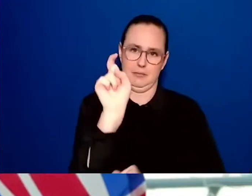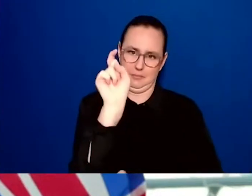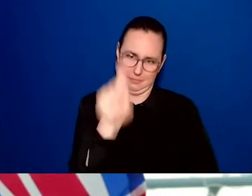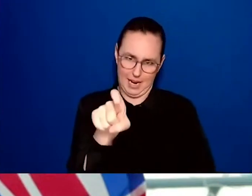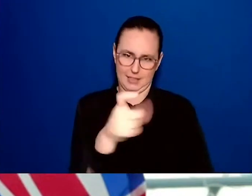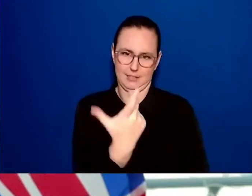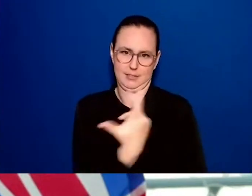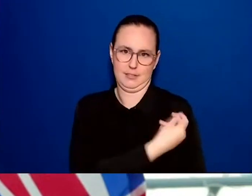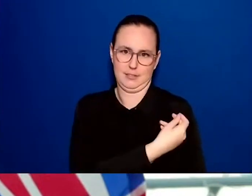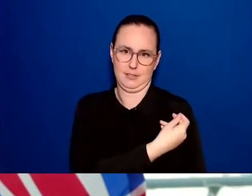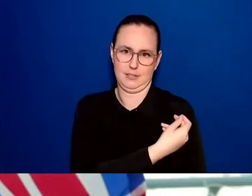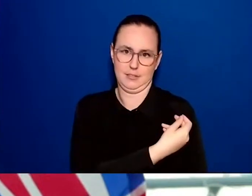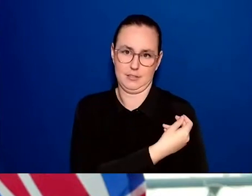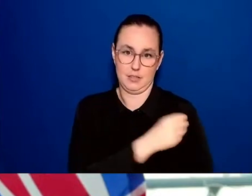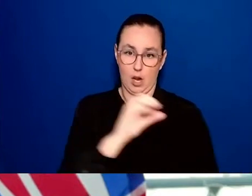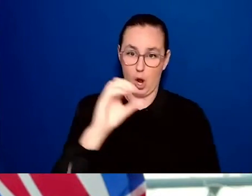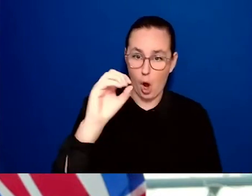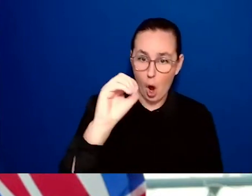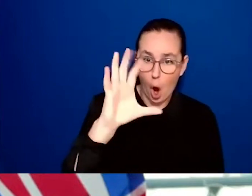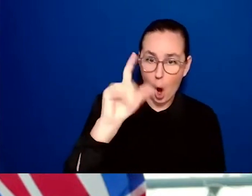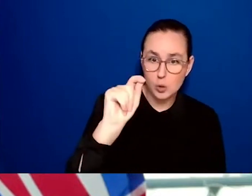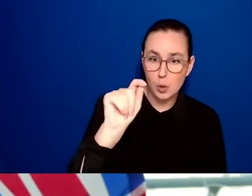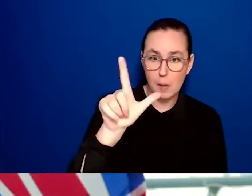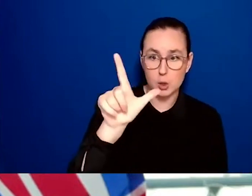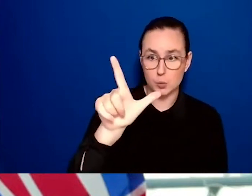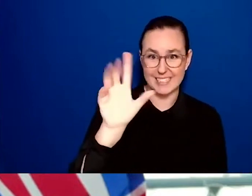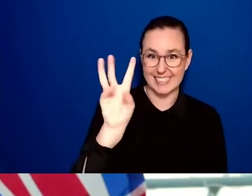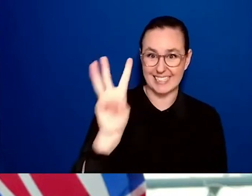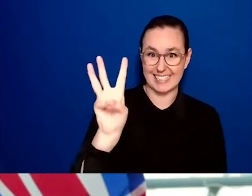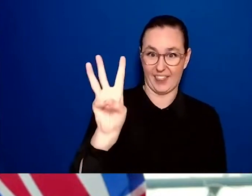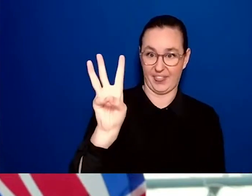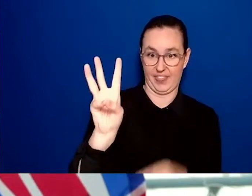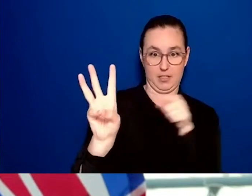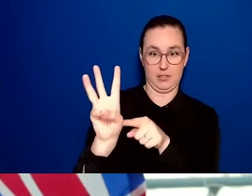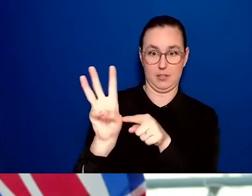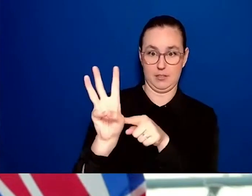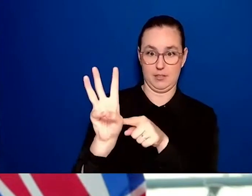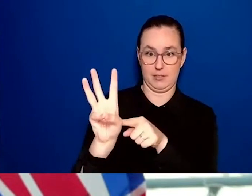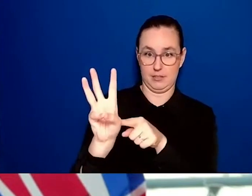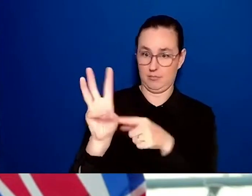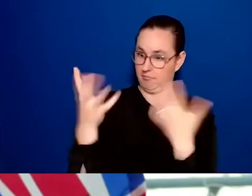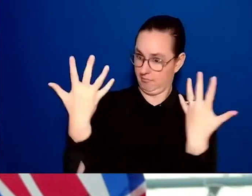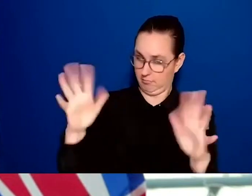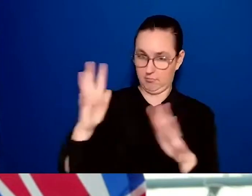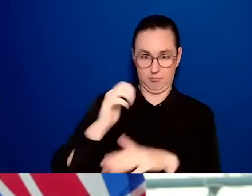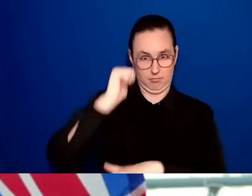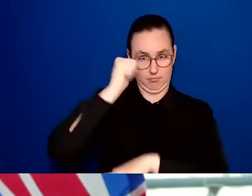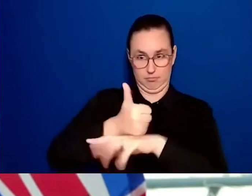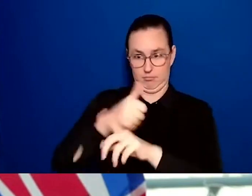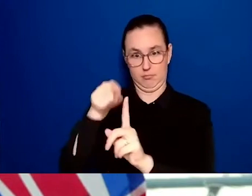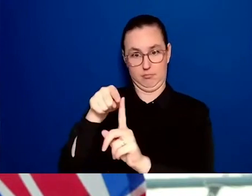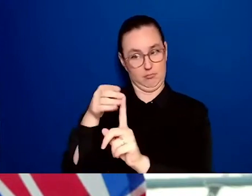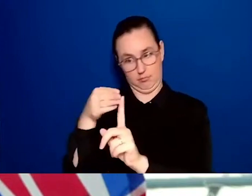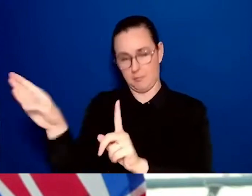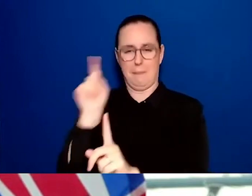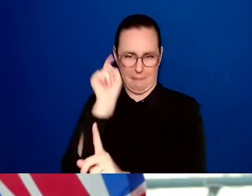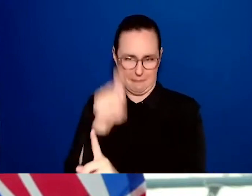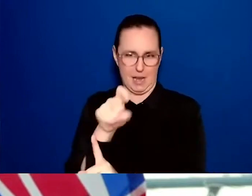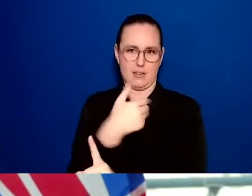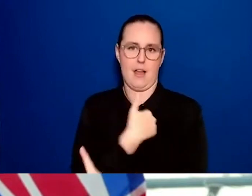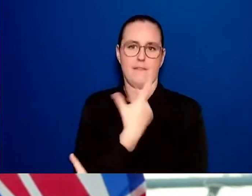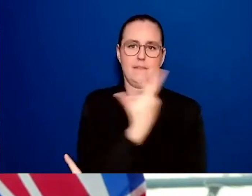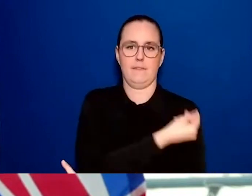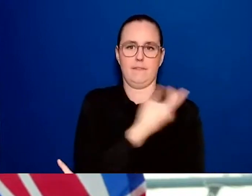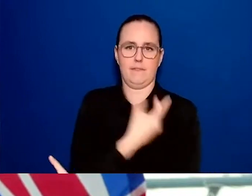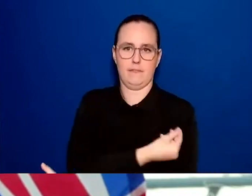26. I recognize that there are some rare instances where people may have a medical condition that prevents them from being